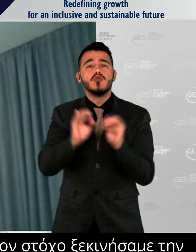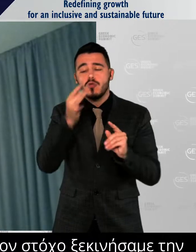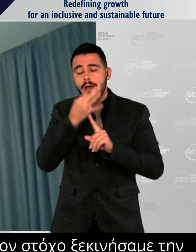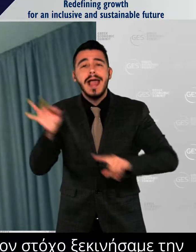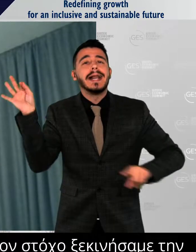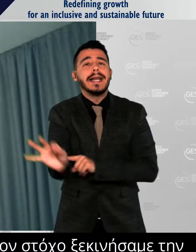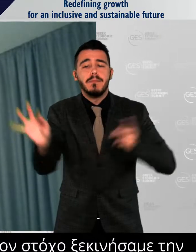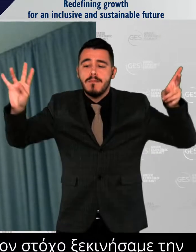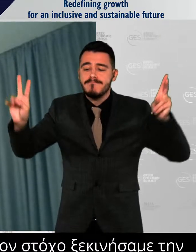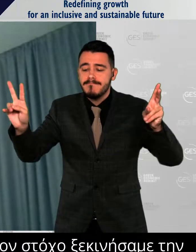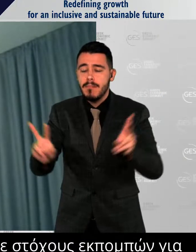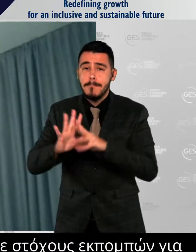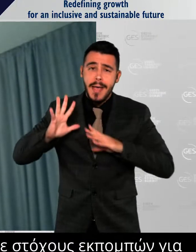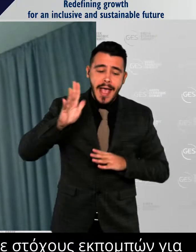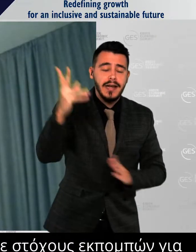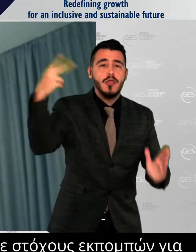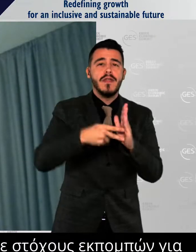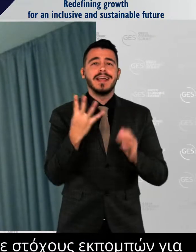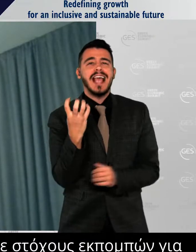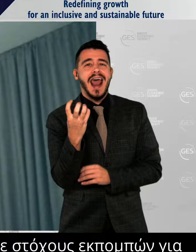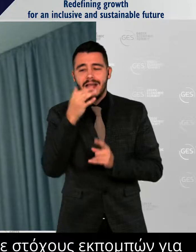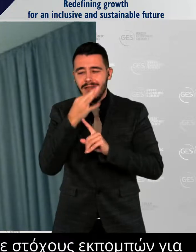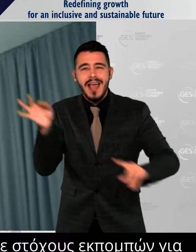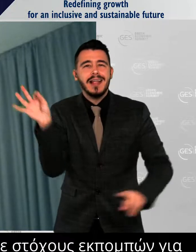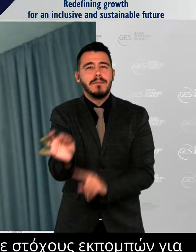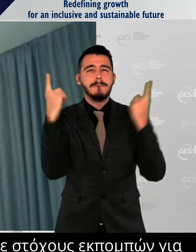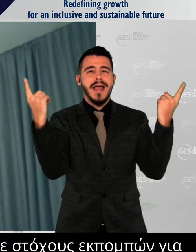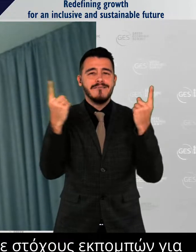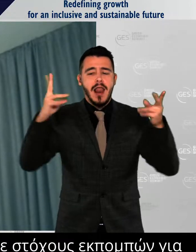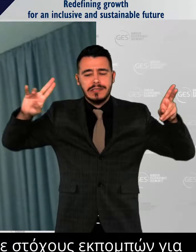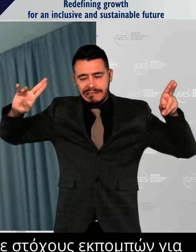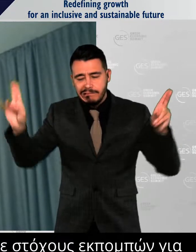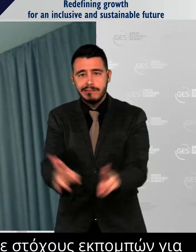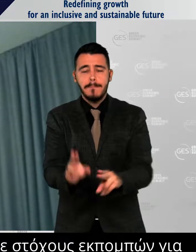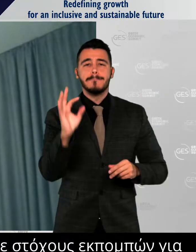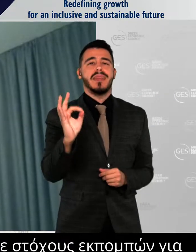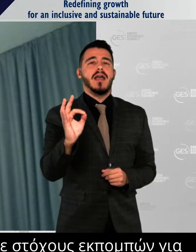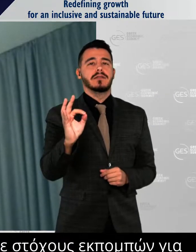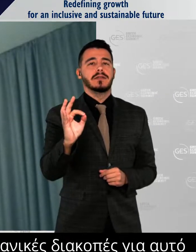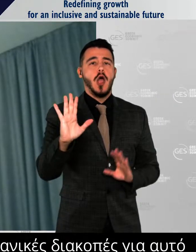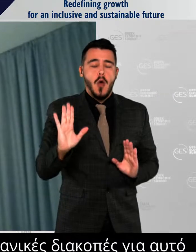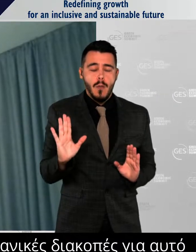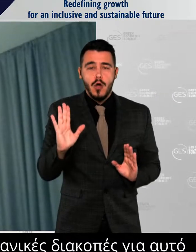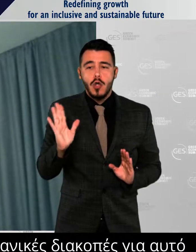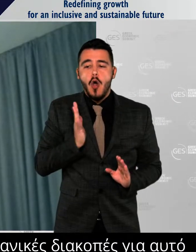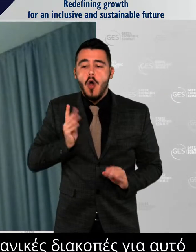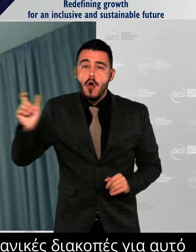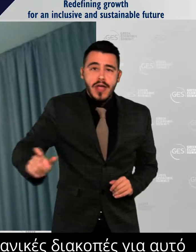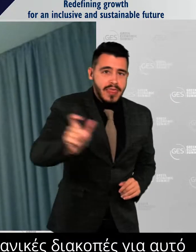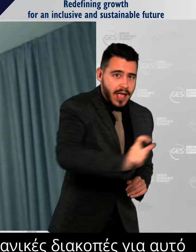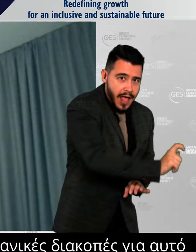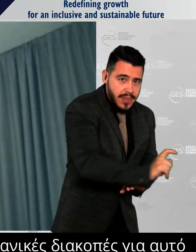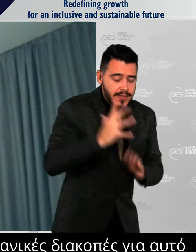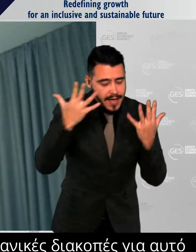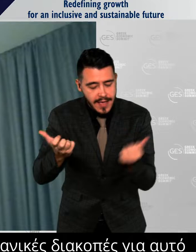2040. This is what I call, we have to do our homework. Second, we digital, and this is the role we would like to have,